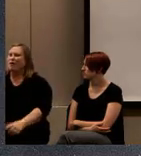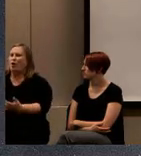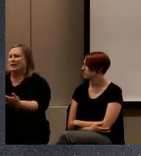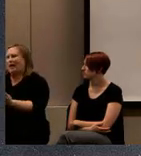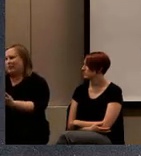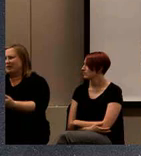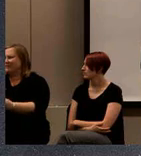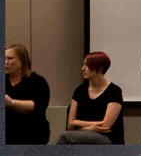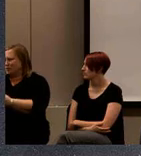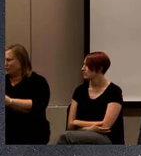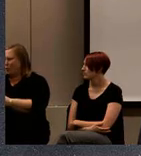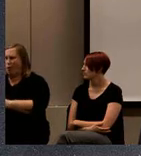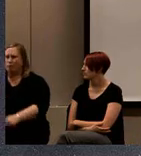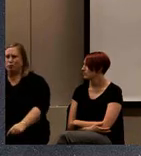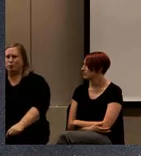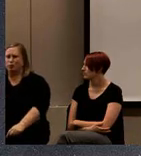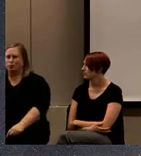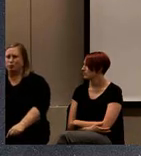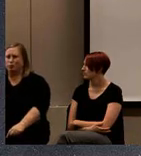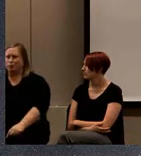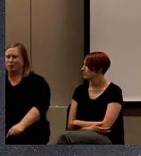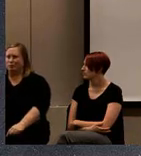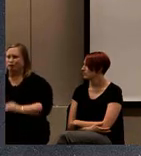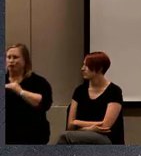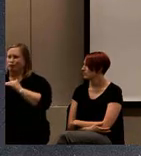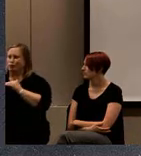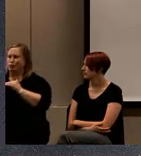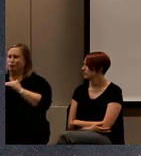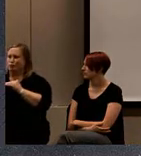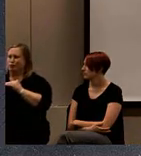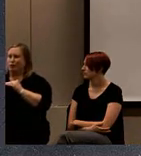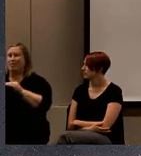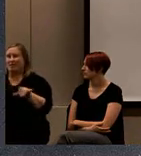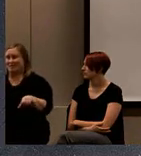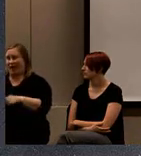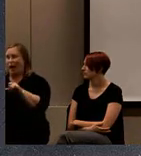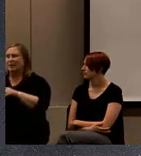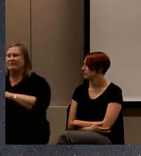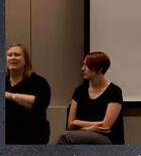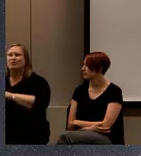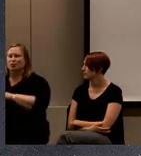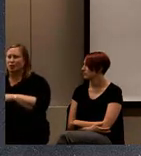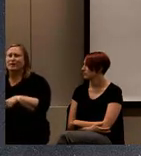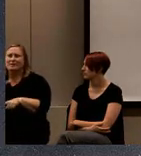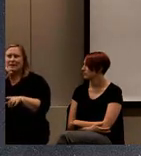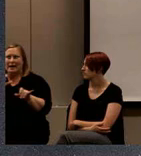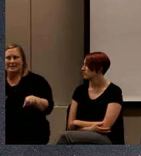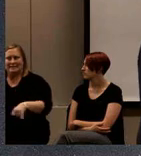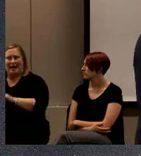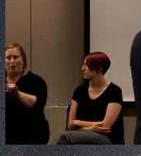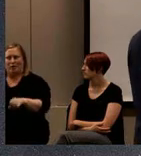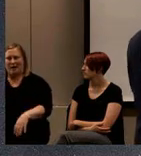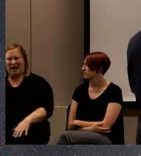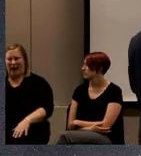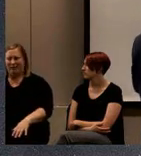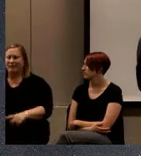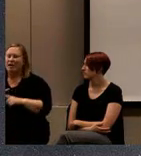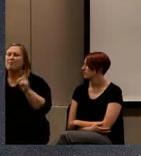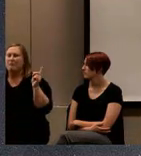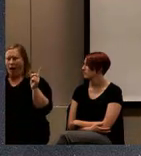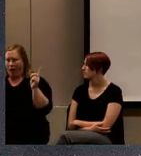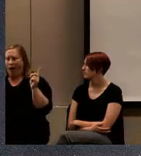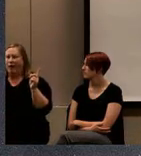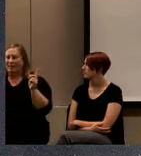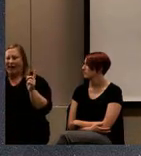cruise control, which is one of the most common features. In fact, it's not quite standard on vehicles yet, but it's